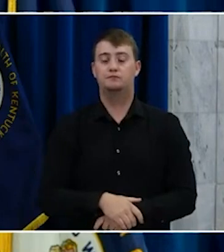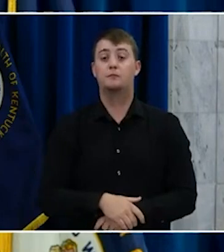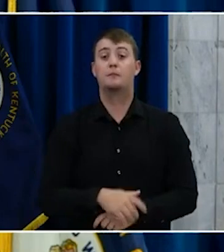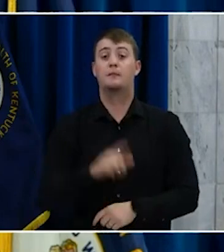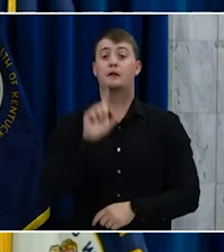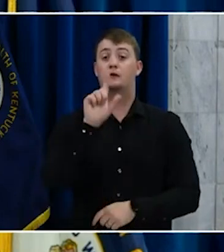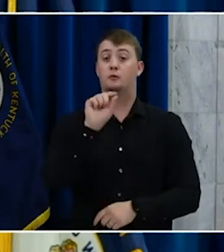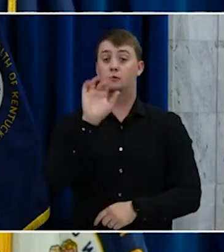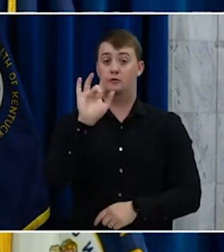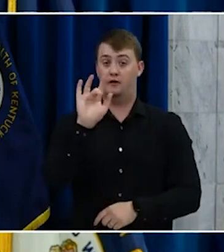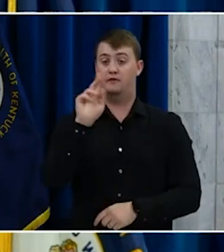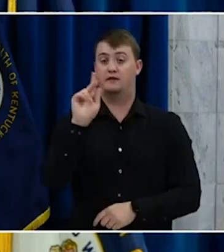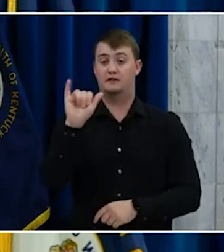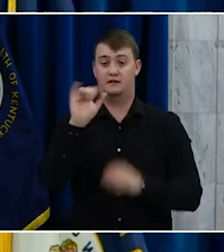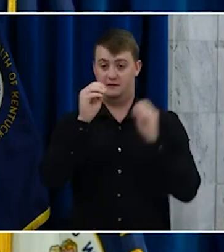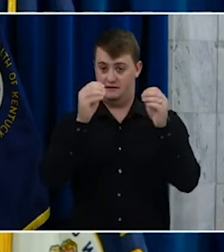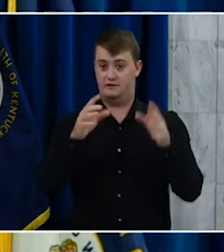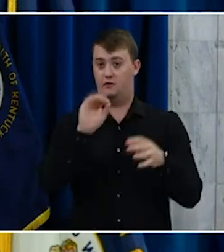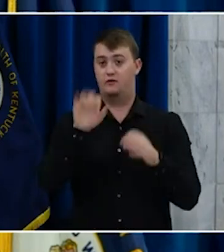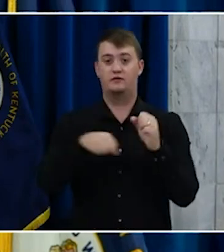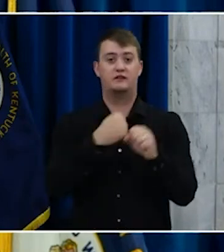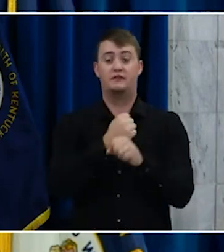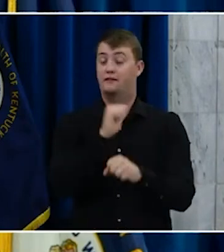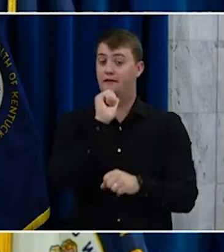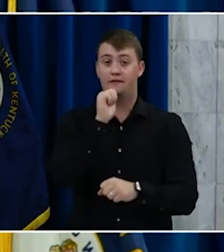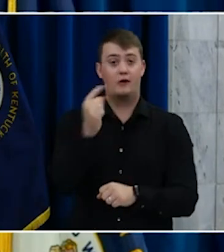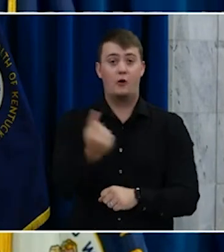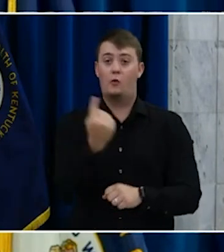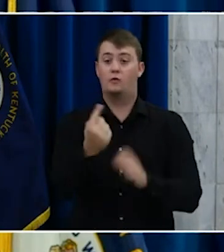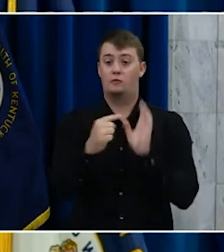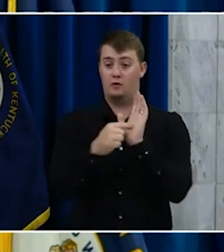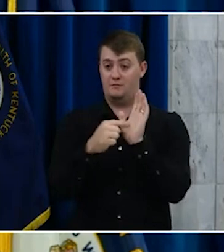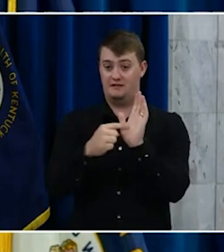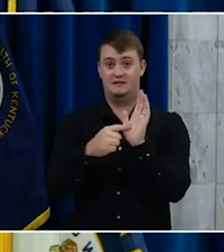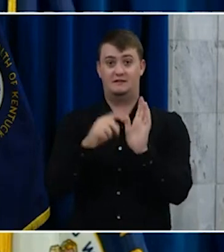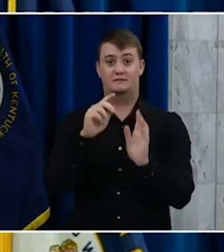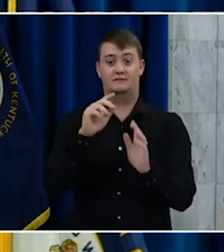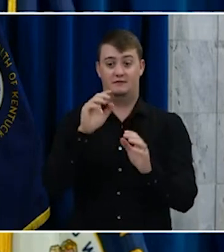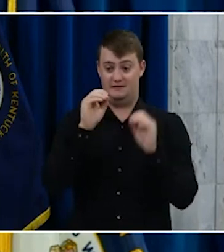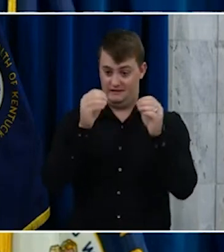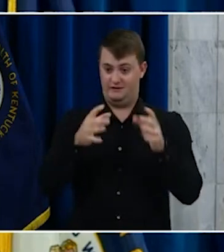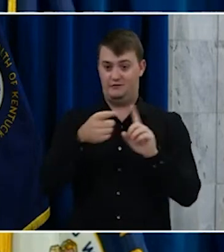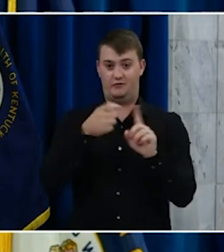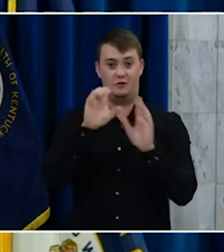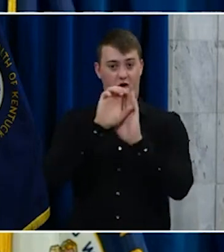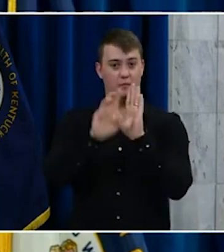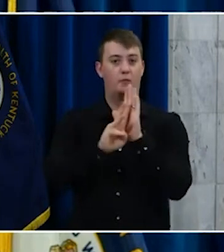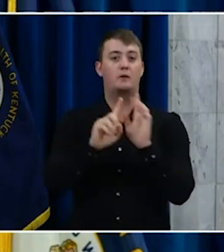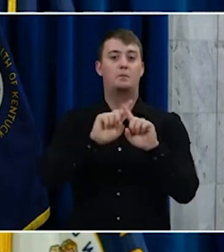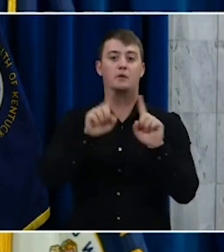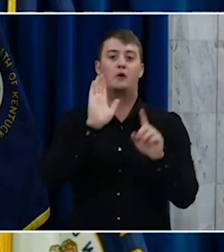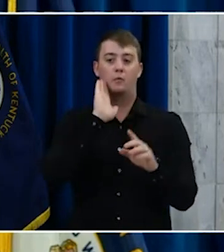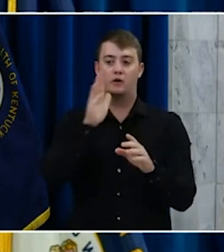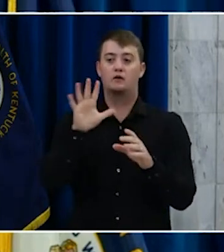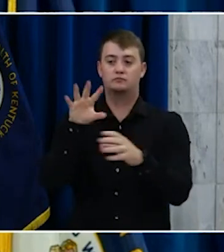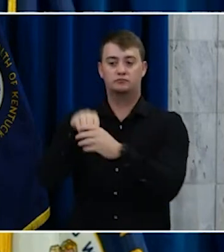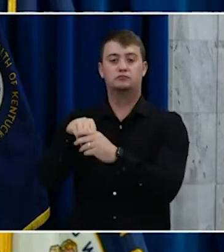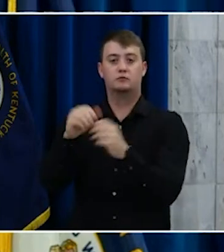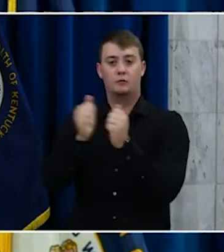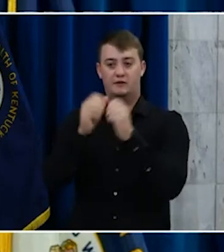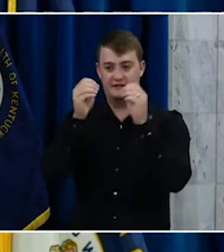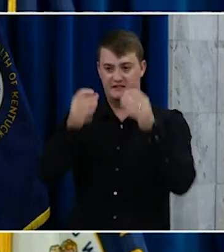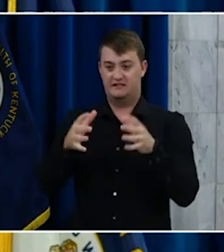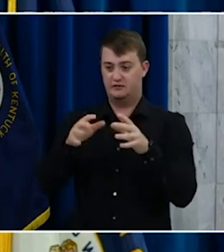The 2025 Kentucky Teacher of the Year will not only represent teachers across the Commonwealth, but also will participate alongside